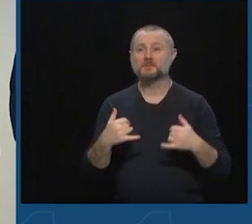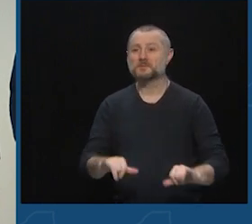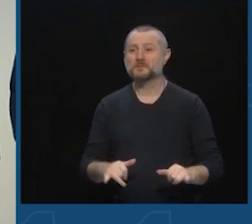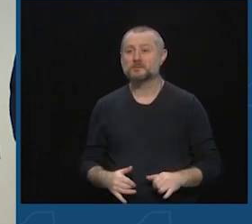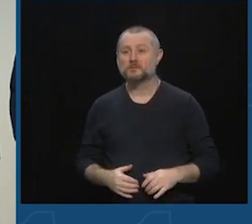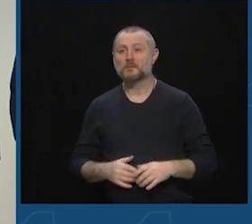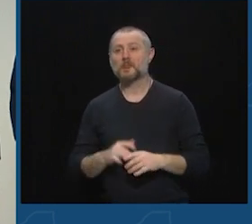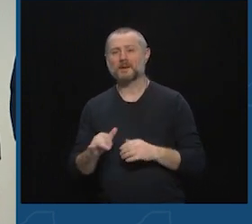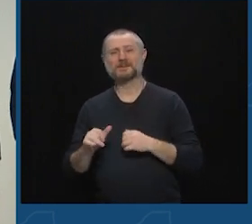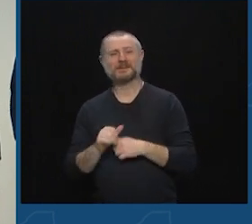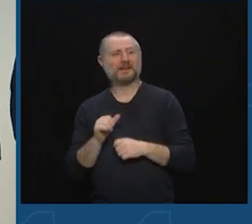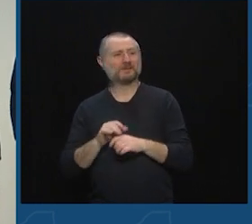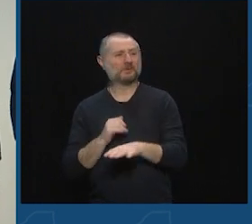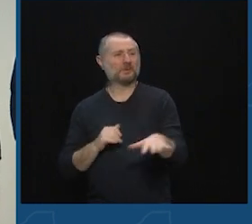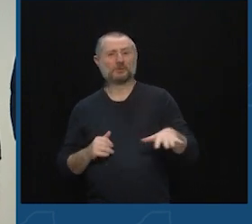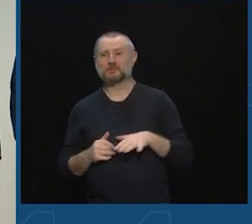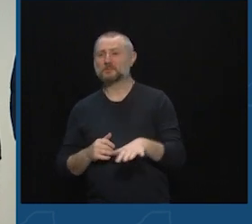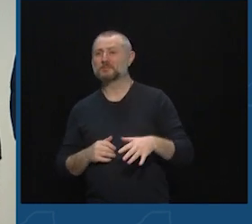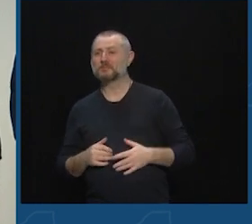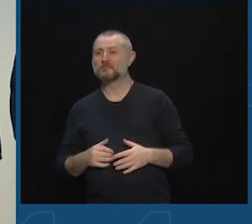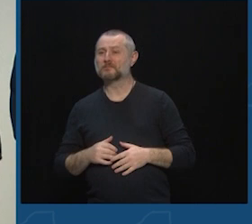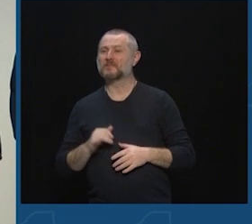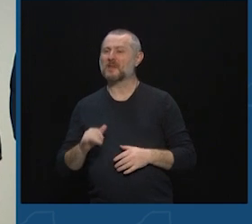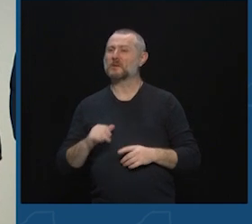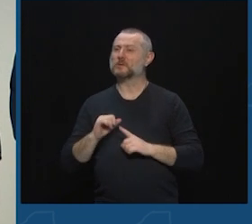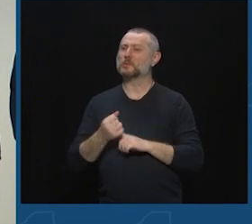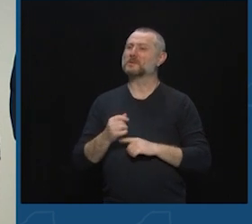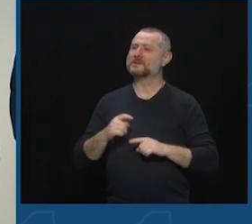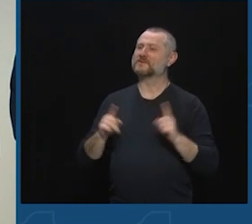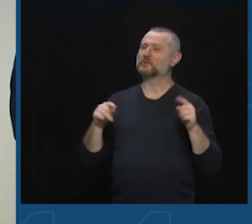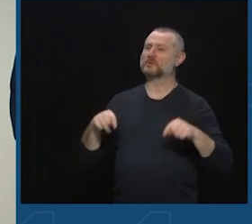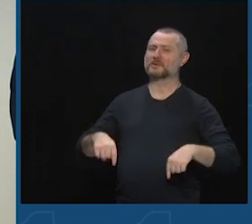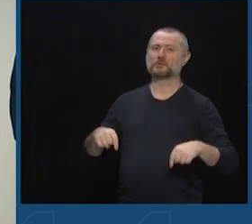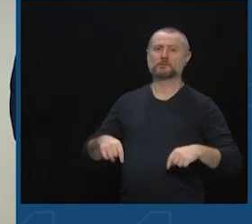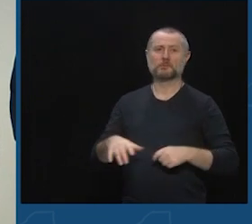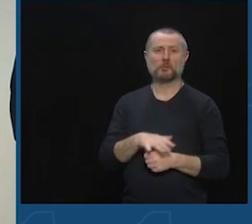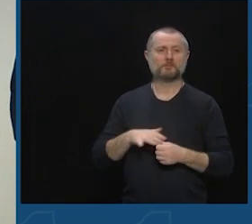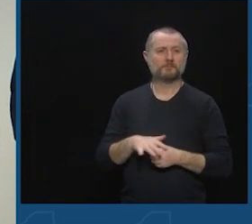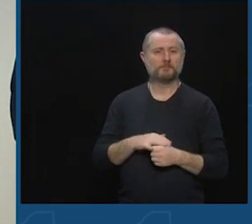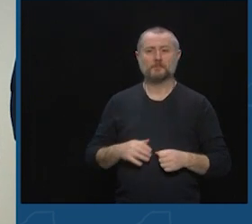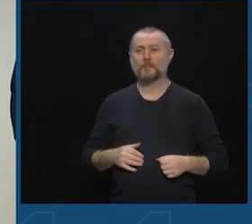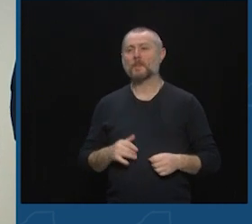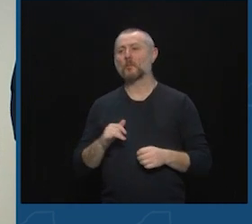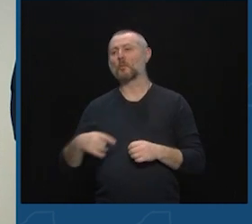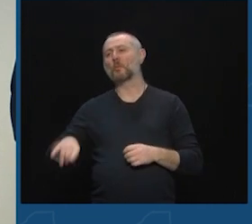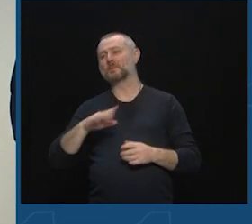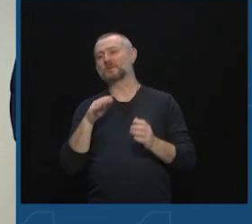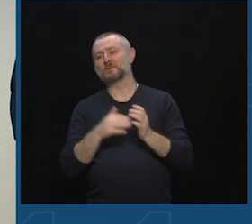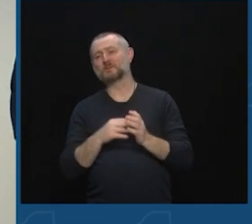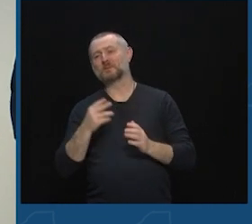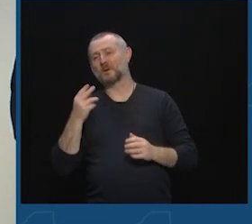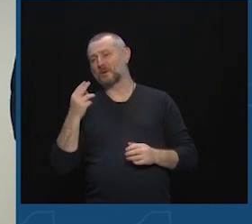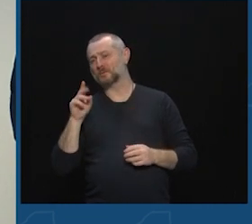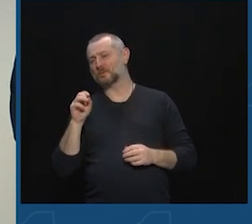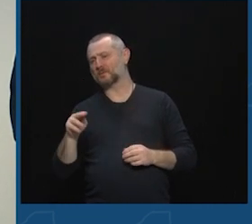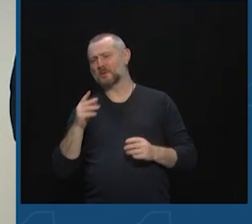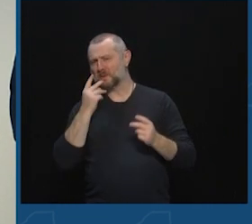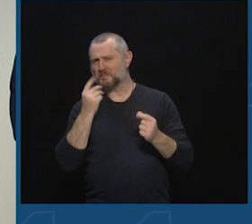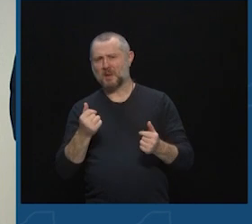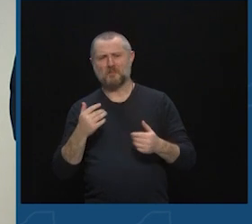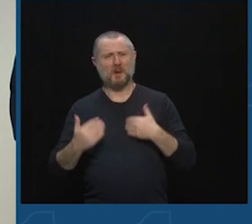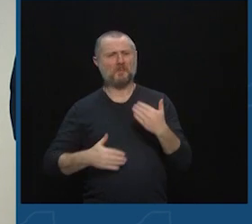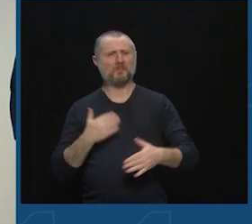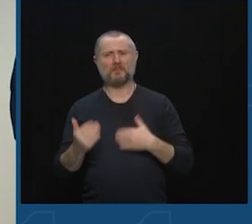So that's the different dynamic that we're experiencing here. So they have been very responsive in terms of keeping us